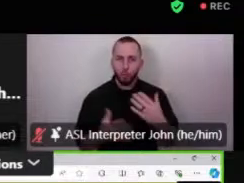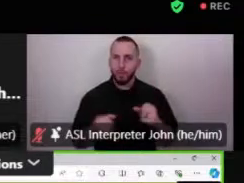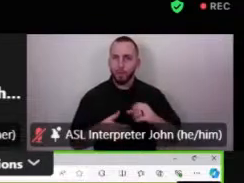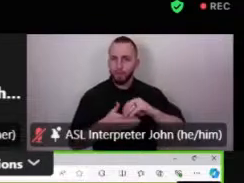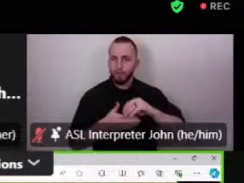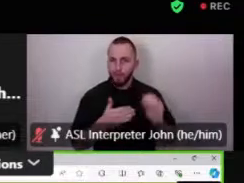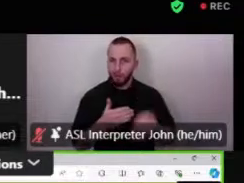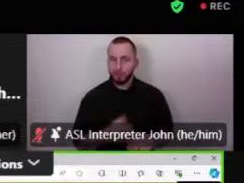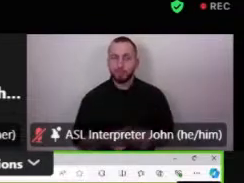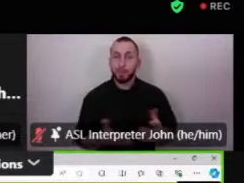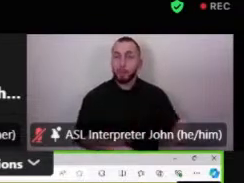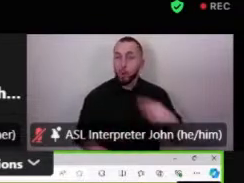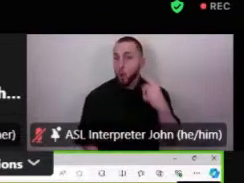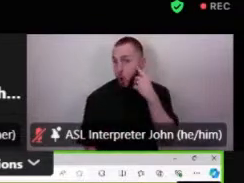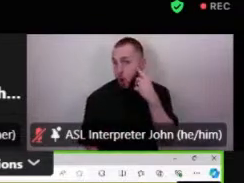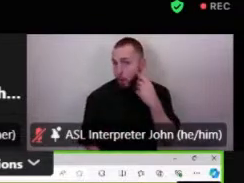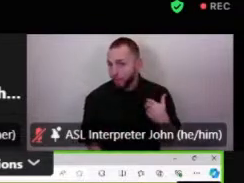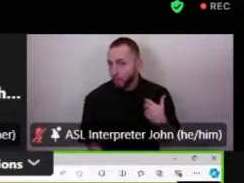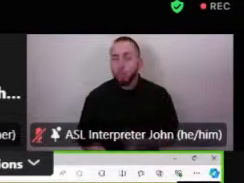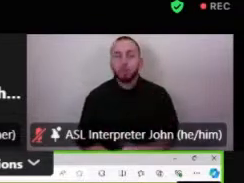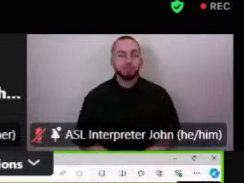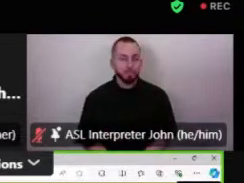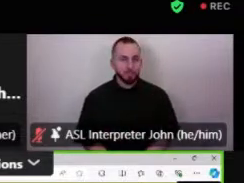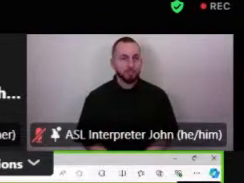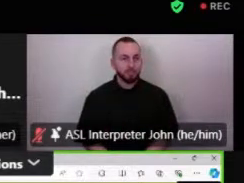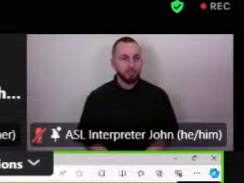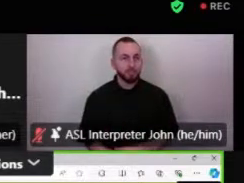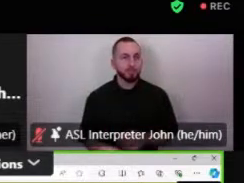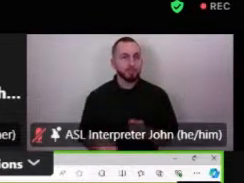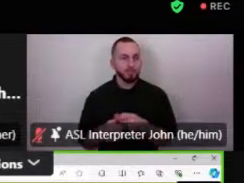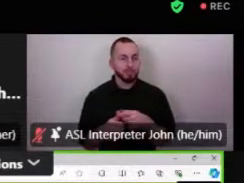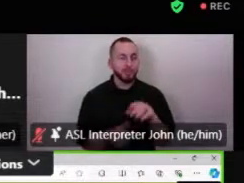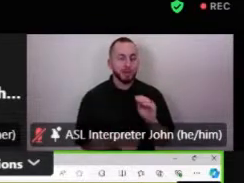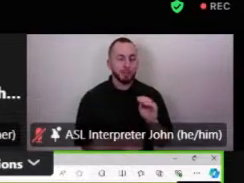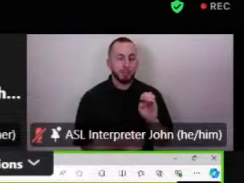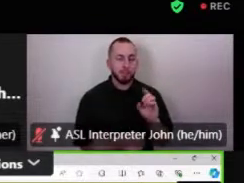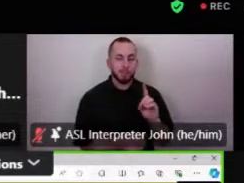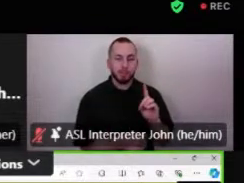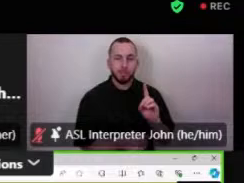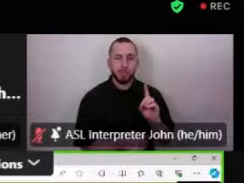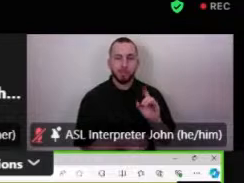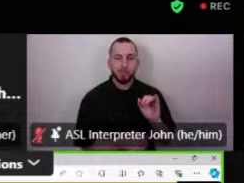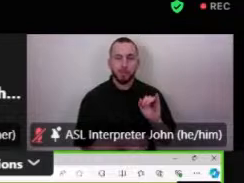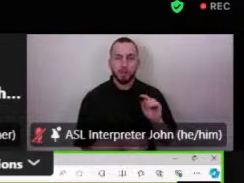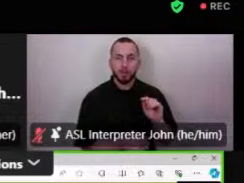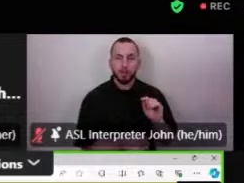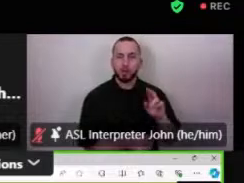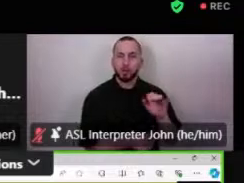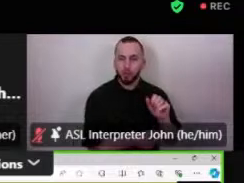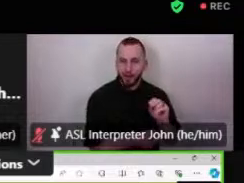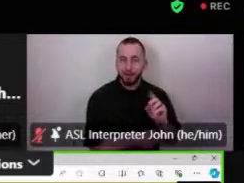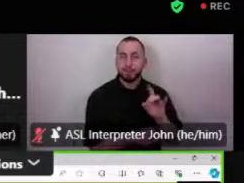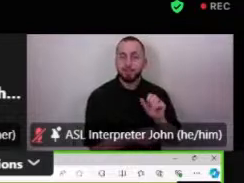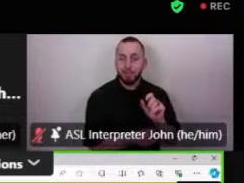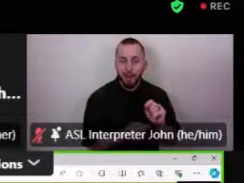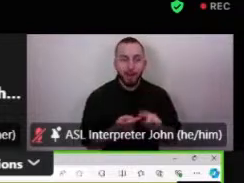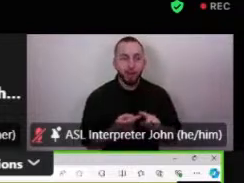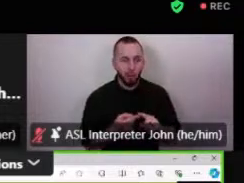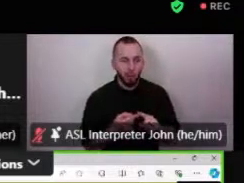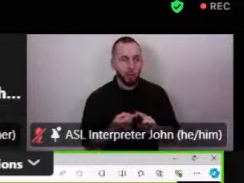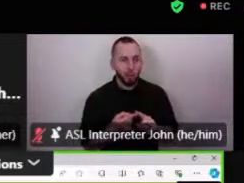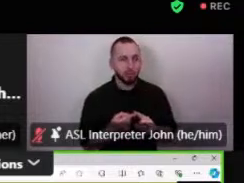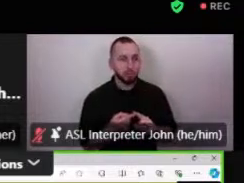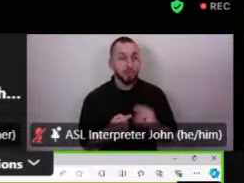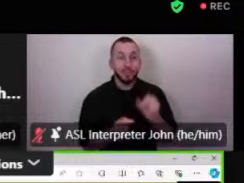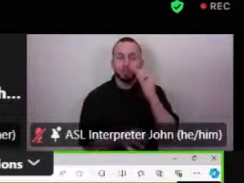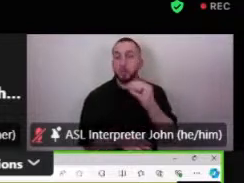might be ones you've heard about. So they include the Mediterranean diet, or the DASH diet is a common one you might have heard if you have